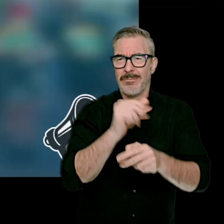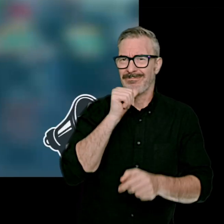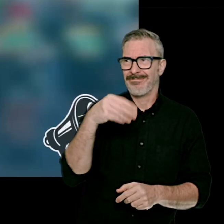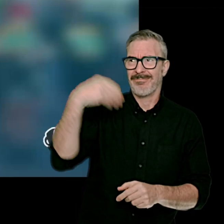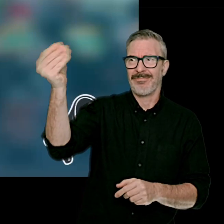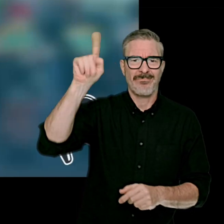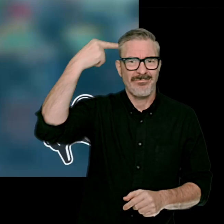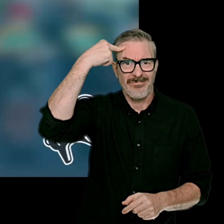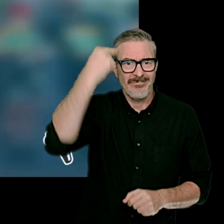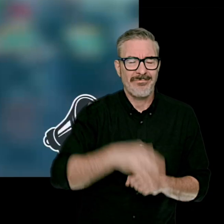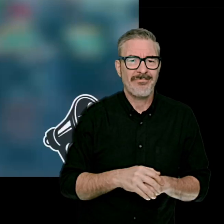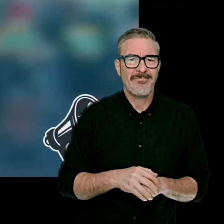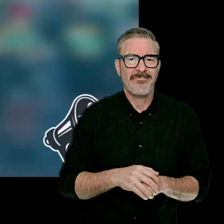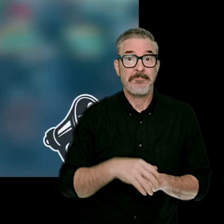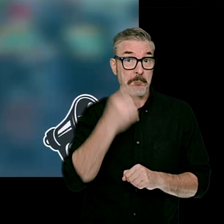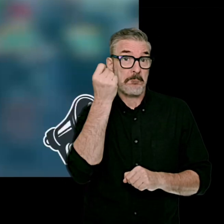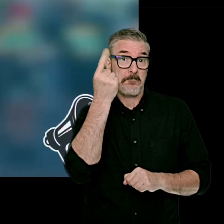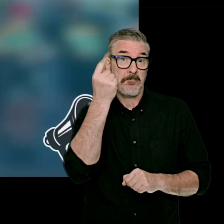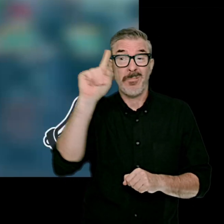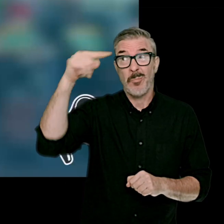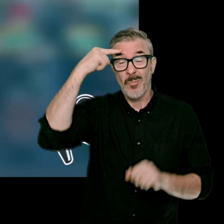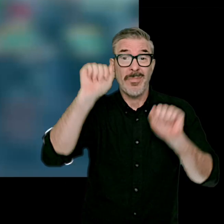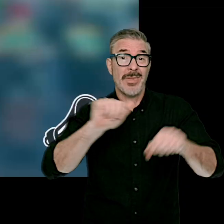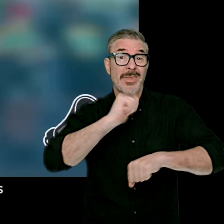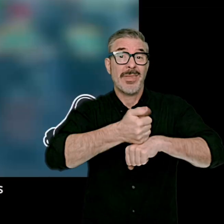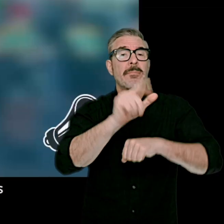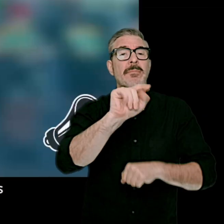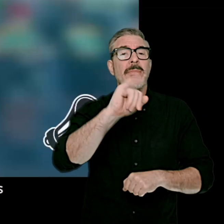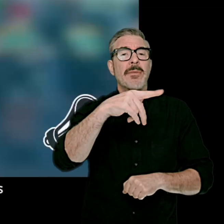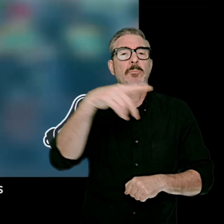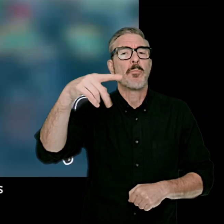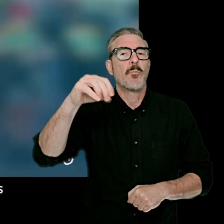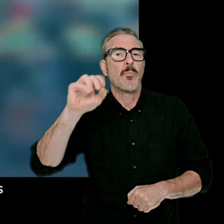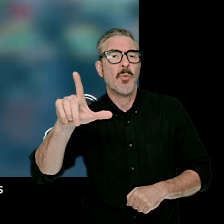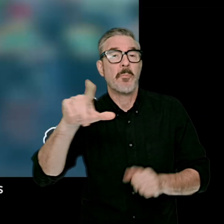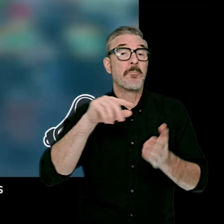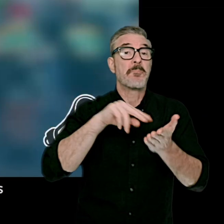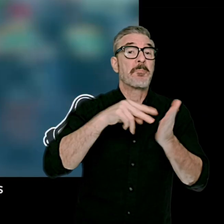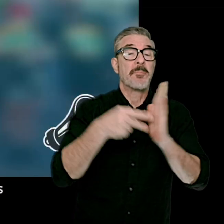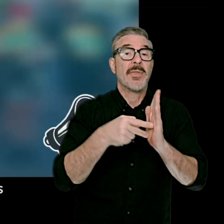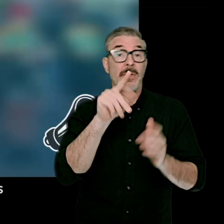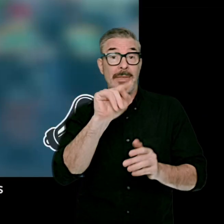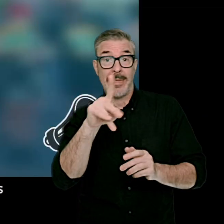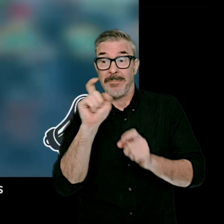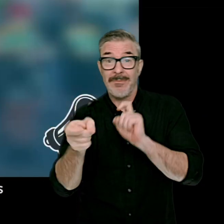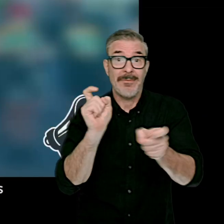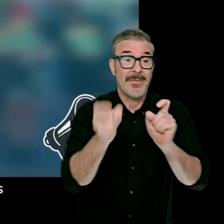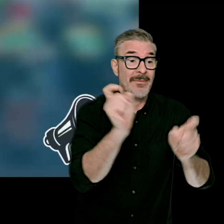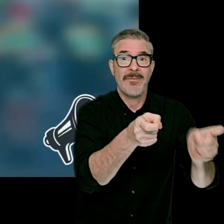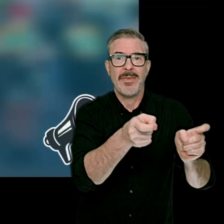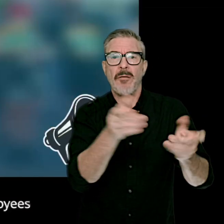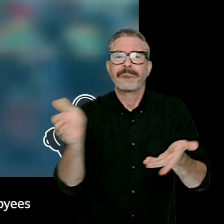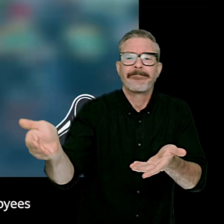And a tip pool and how that applies is employers can require employees to pool their